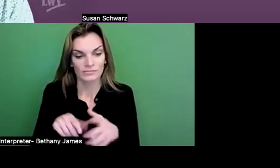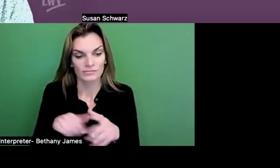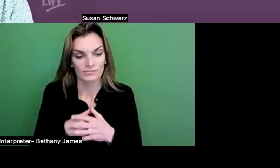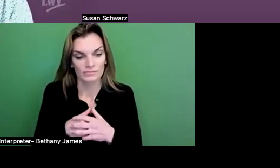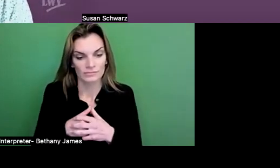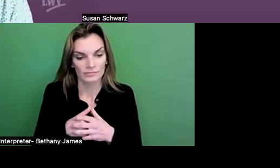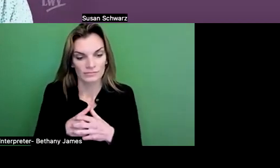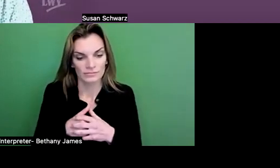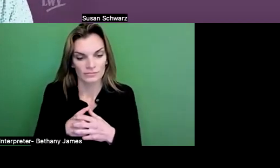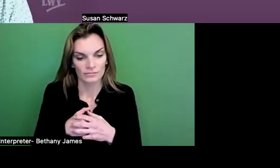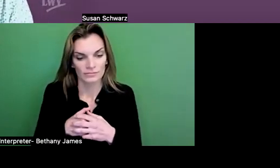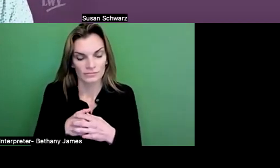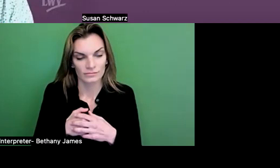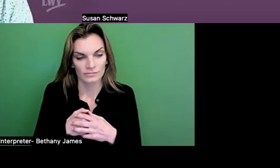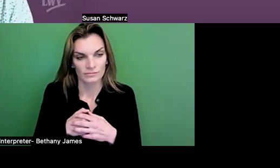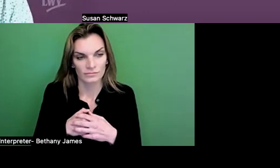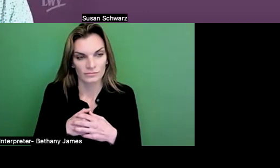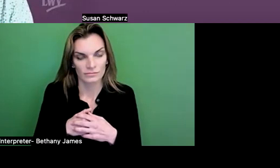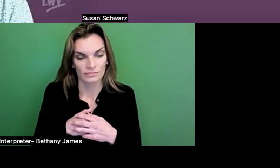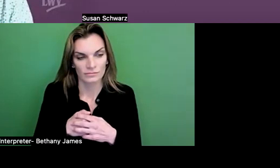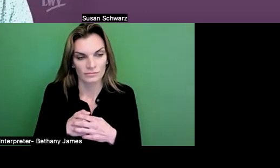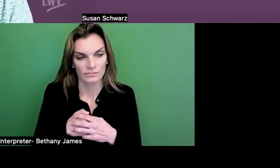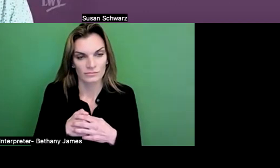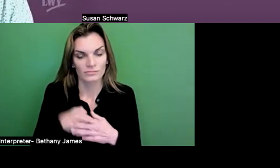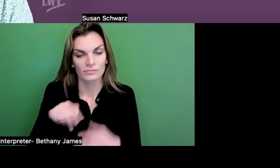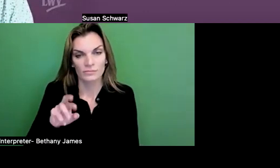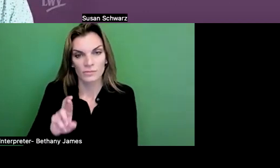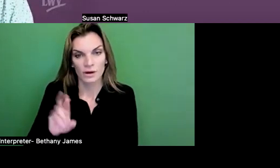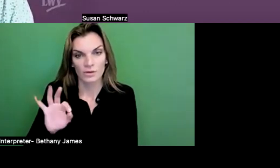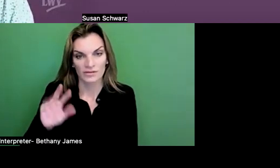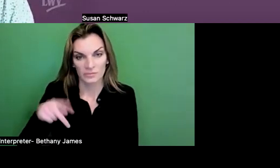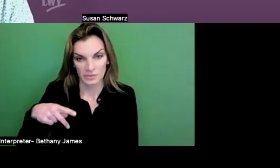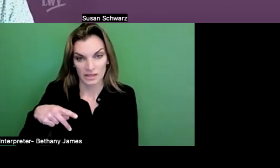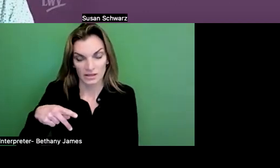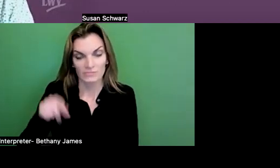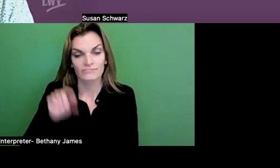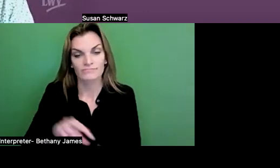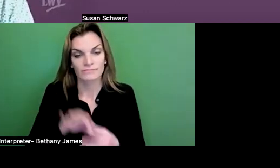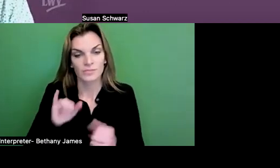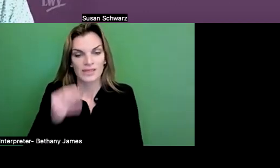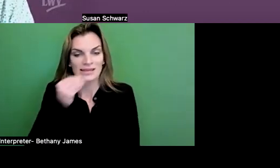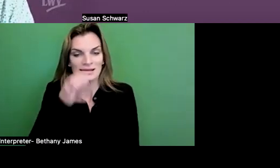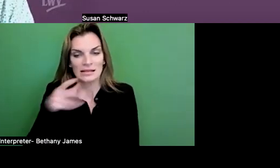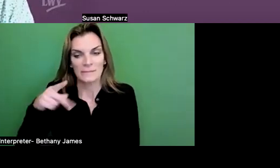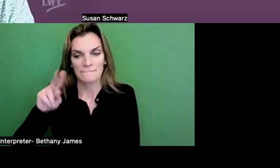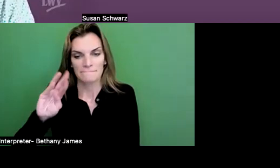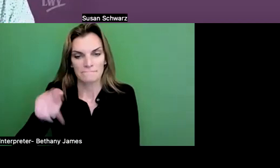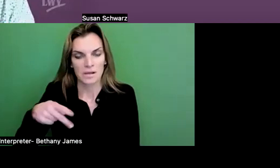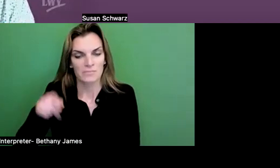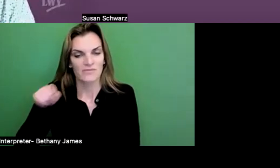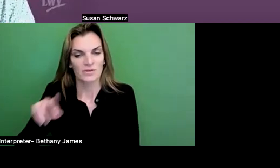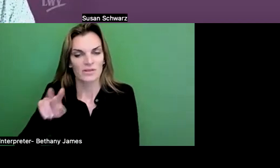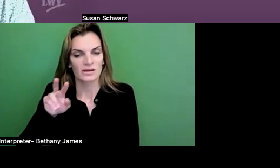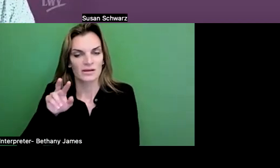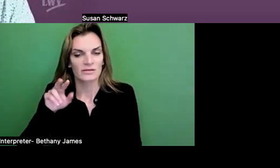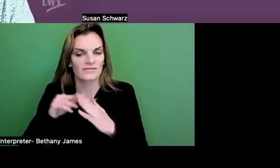the RFP for the HVAC, the heat pumps for the village hall. I